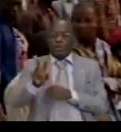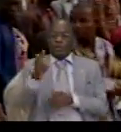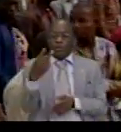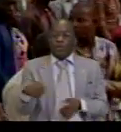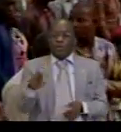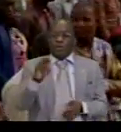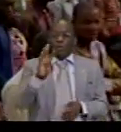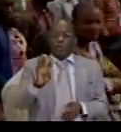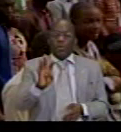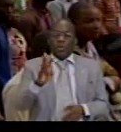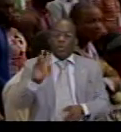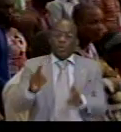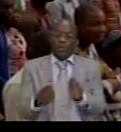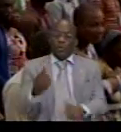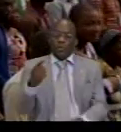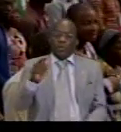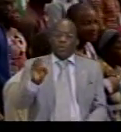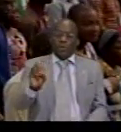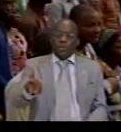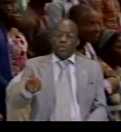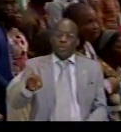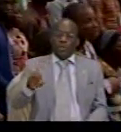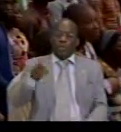In 1 Corinthians 2 verse 4.